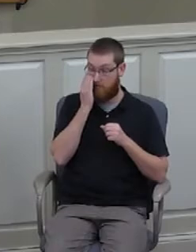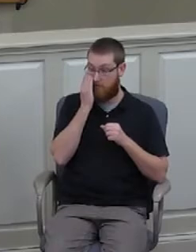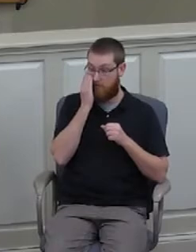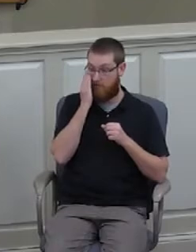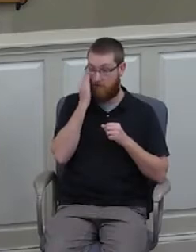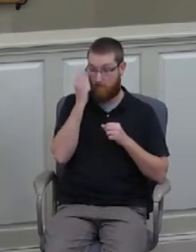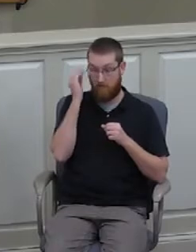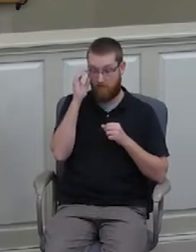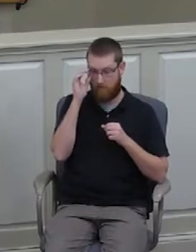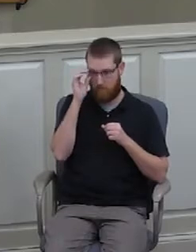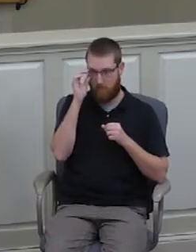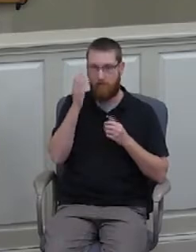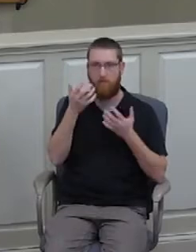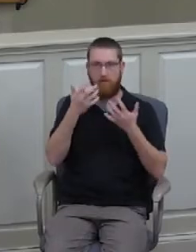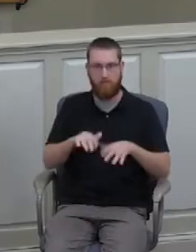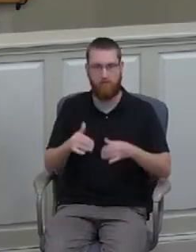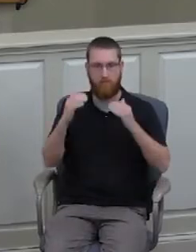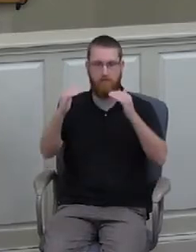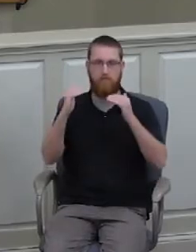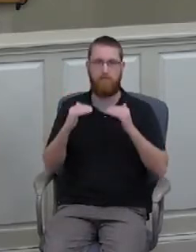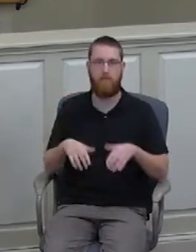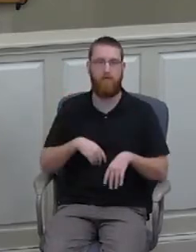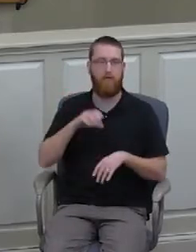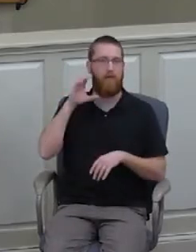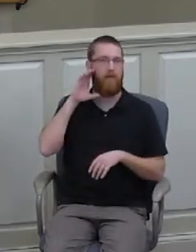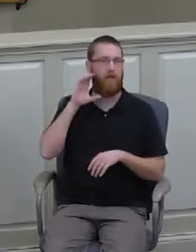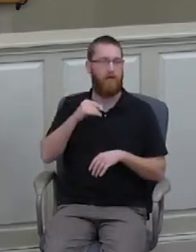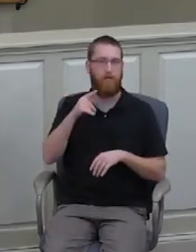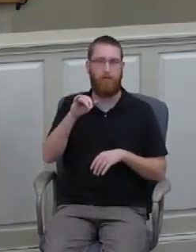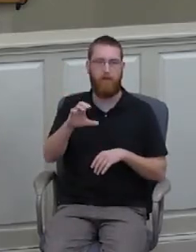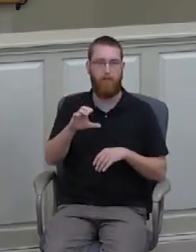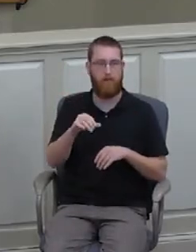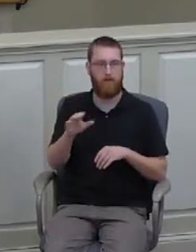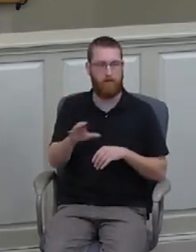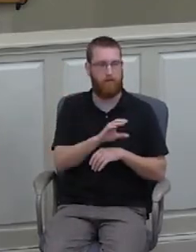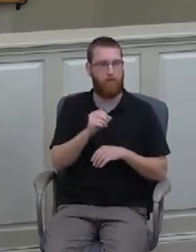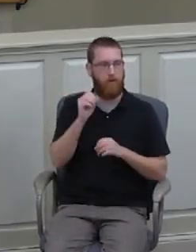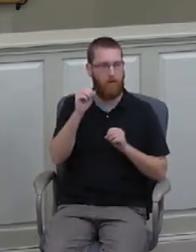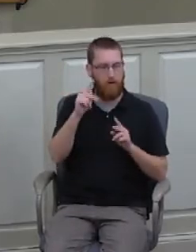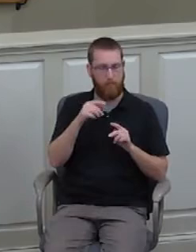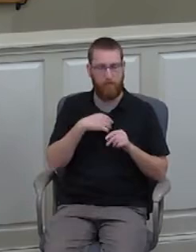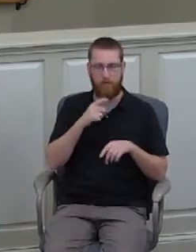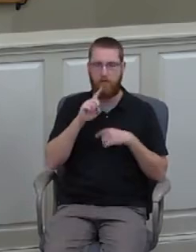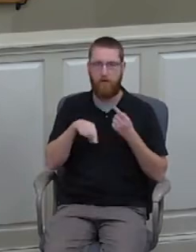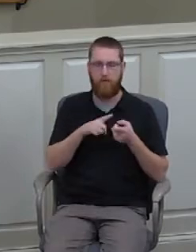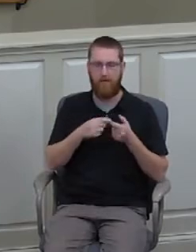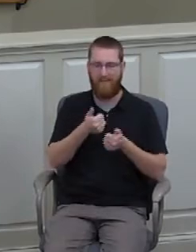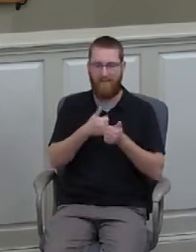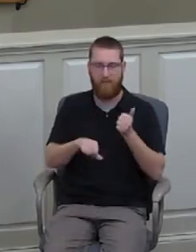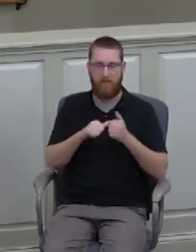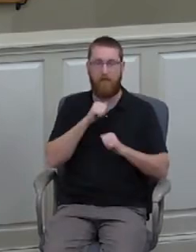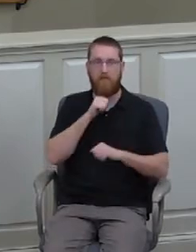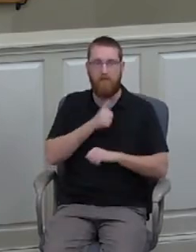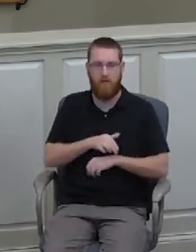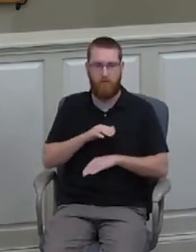you. Let's move first into hear the public. This is the public's opportunity to talk about anything not on tonight's agenda.